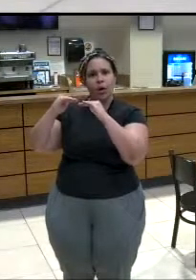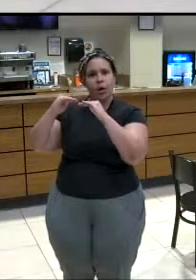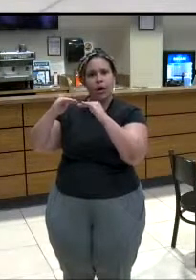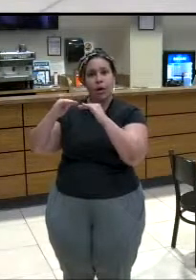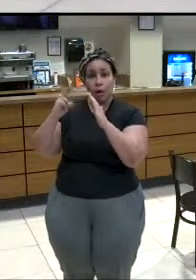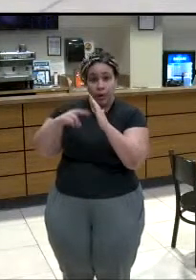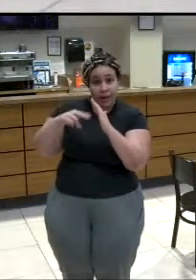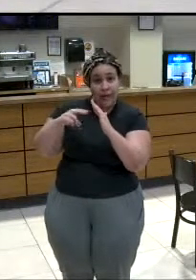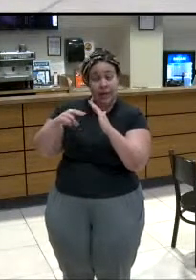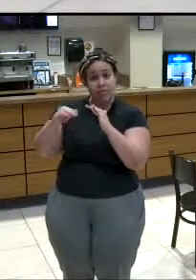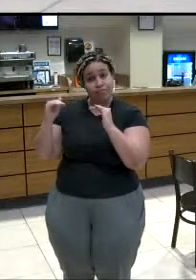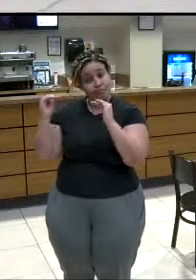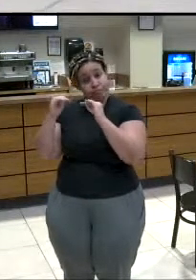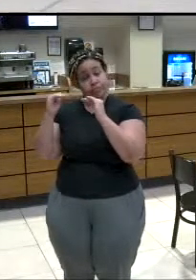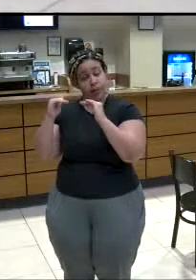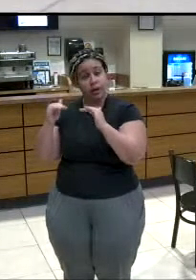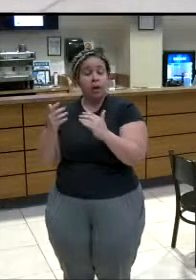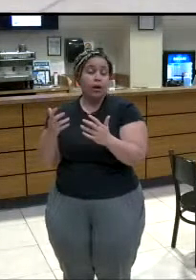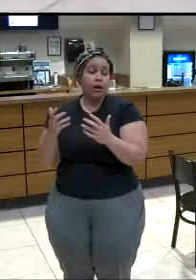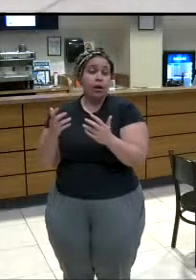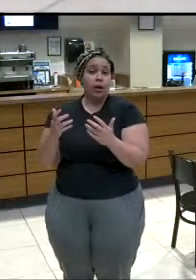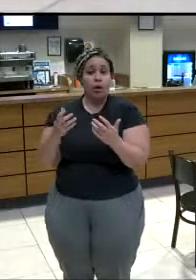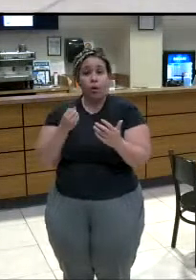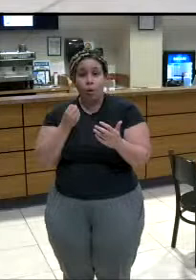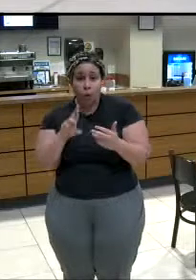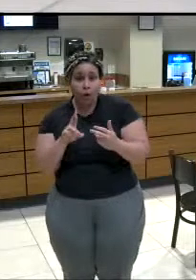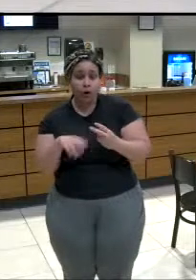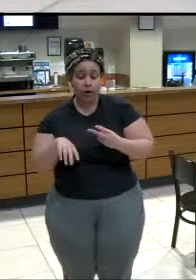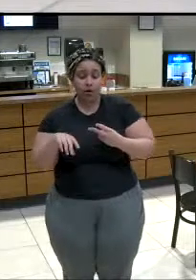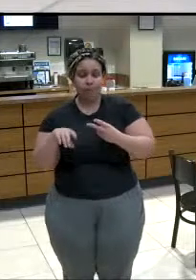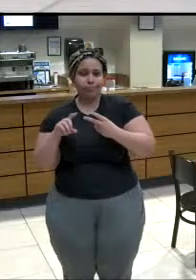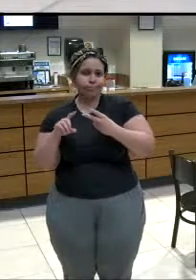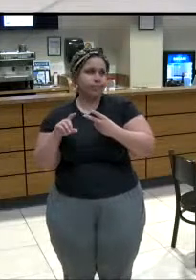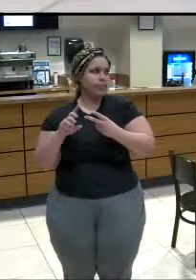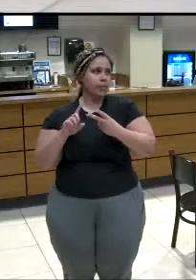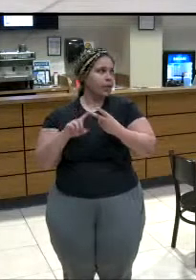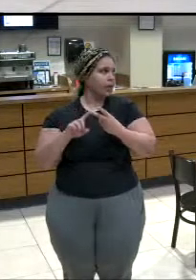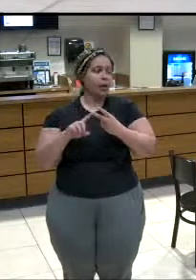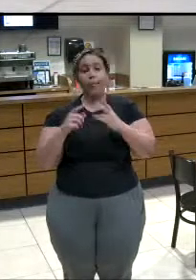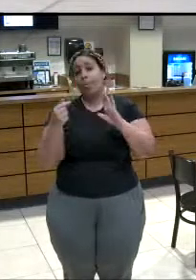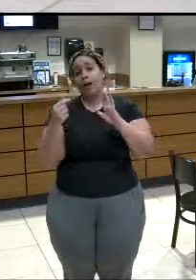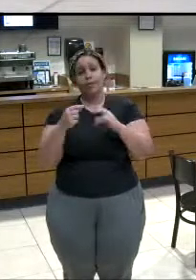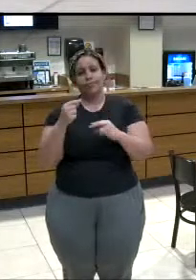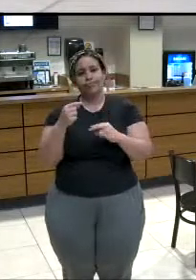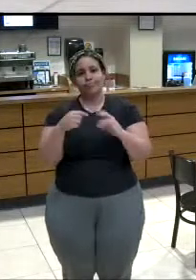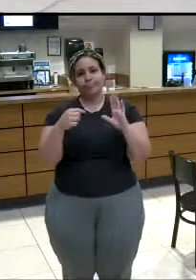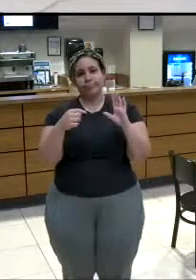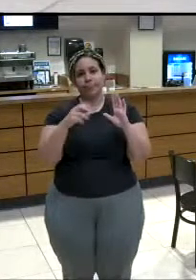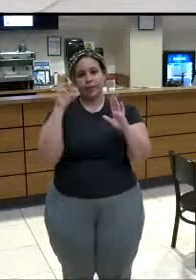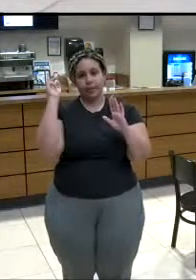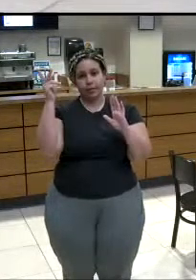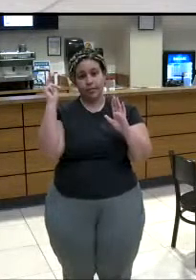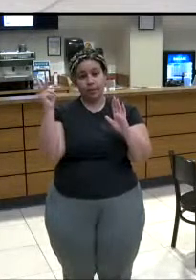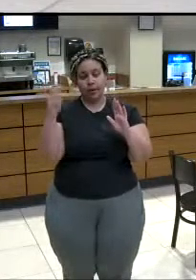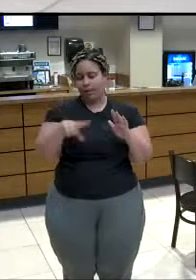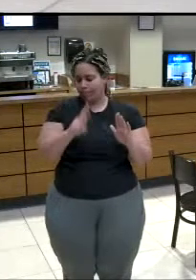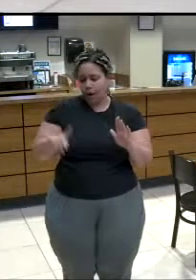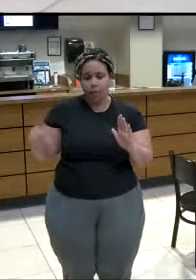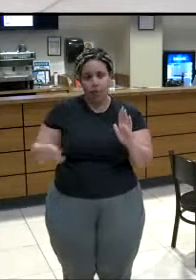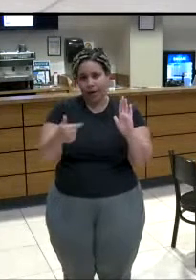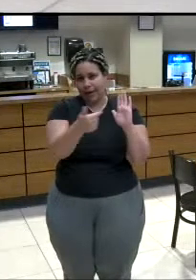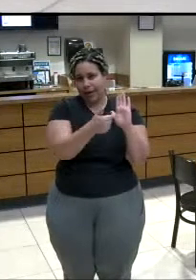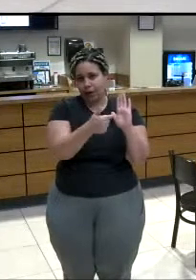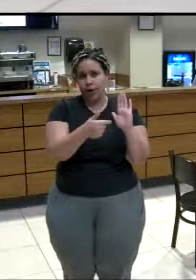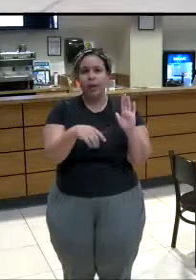measure might say, well, we want to have, the example I had up here, we want to have 7 schools PBS certified at the end of the year. So at the end of the year,